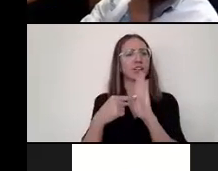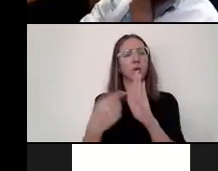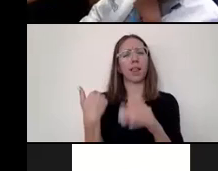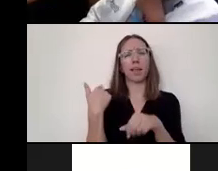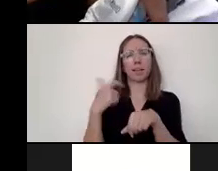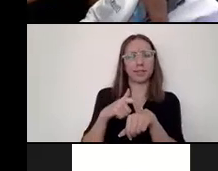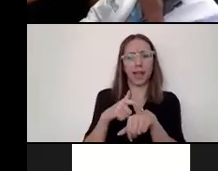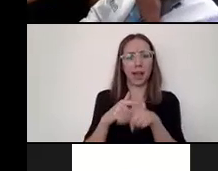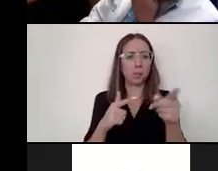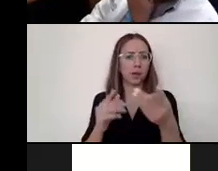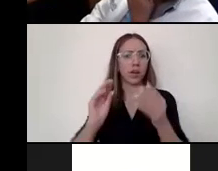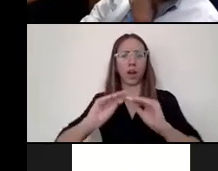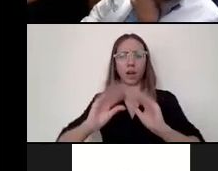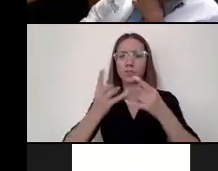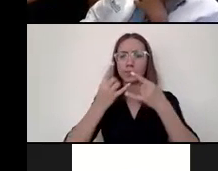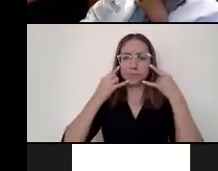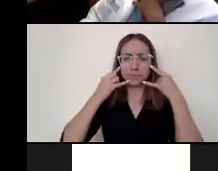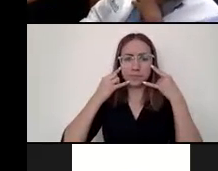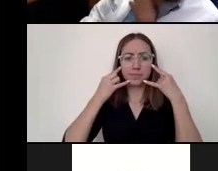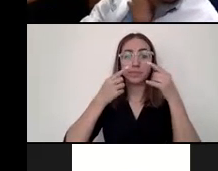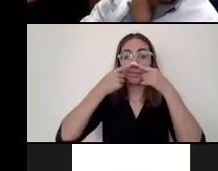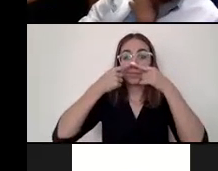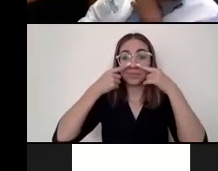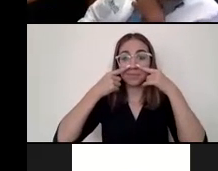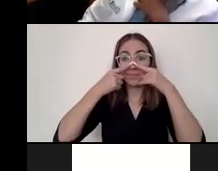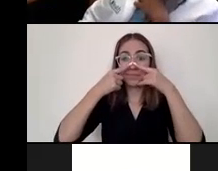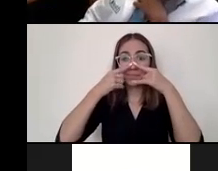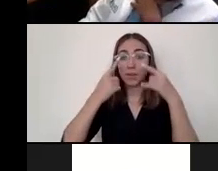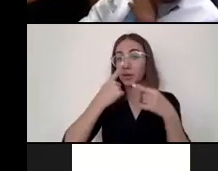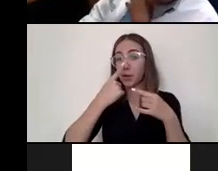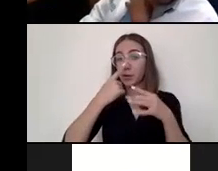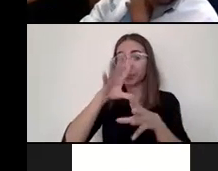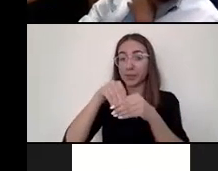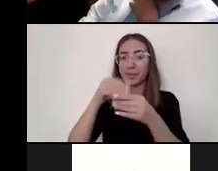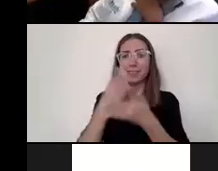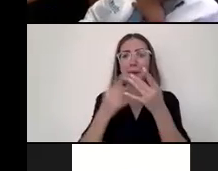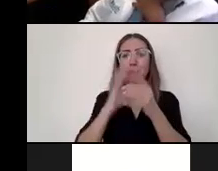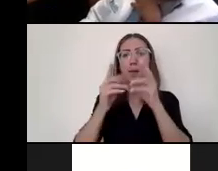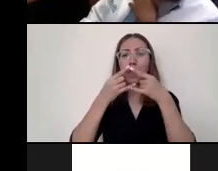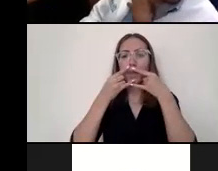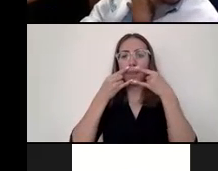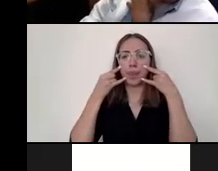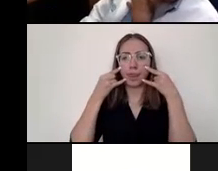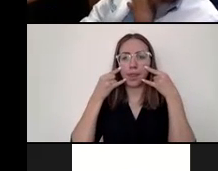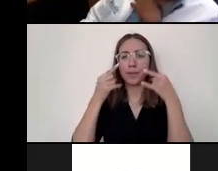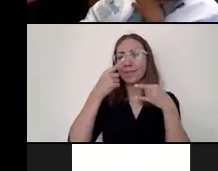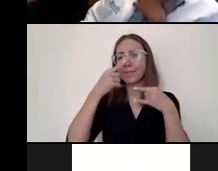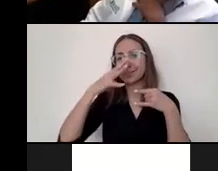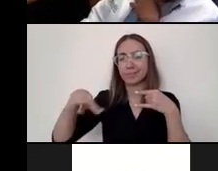but obviously masks have to include the nose, which is critically important. So many people I see not covering their nose with the masks.